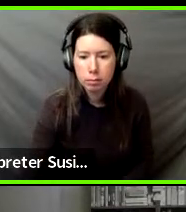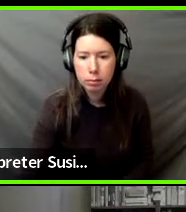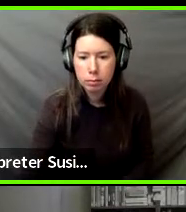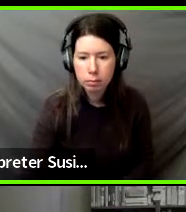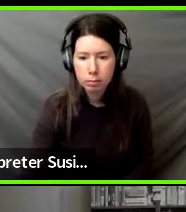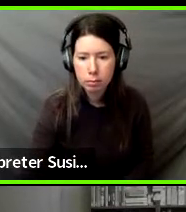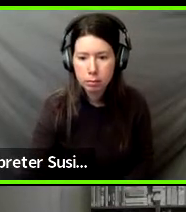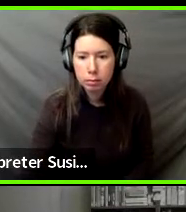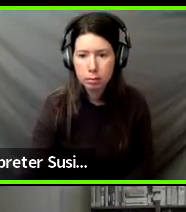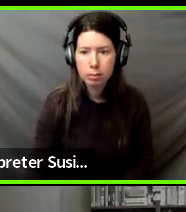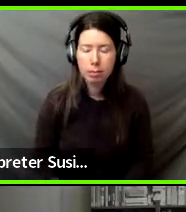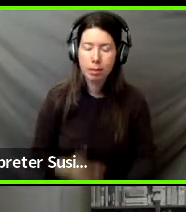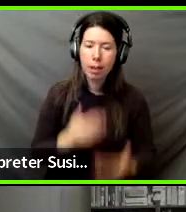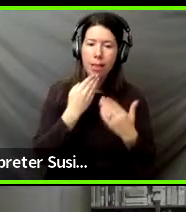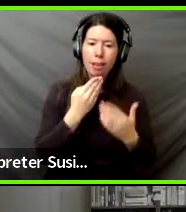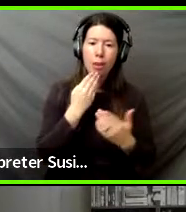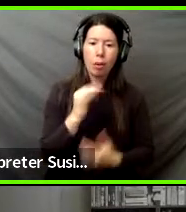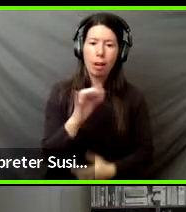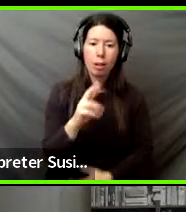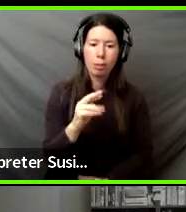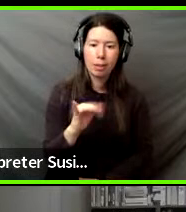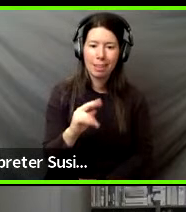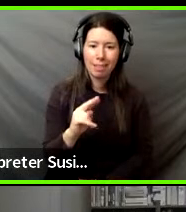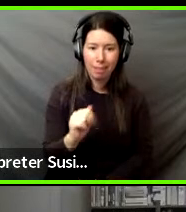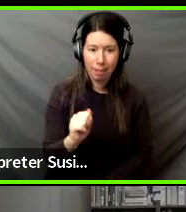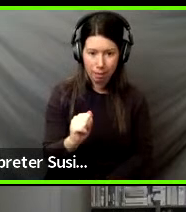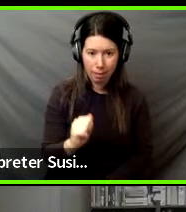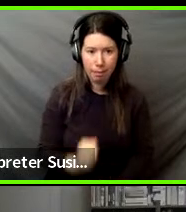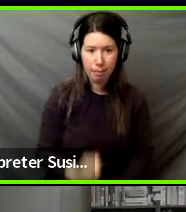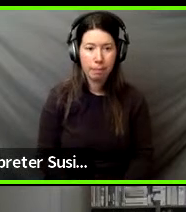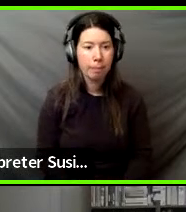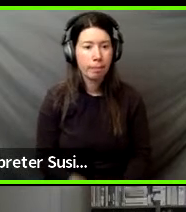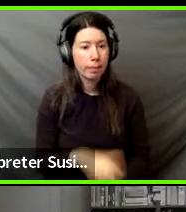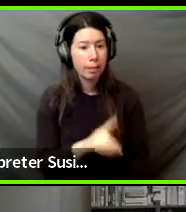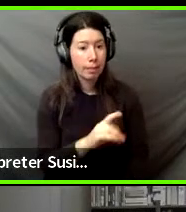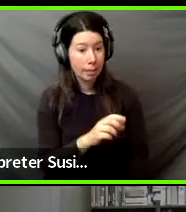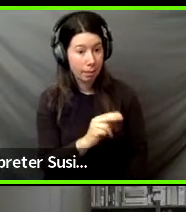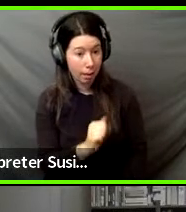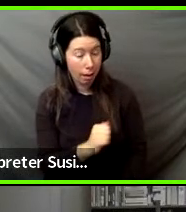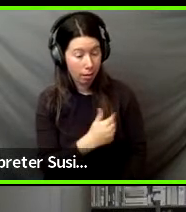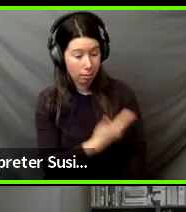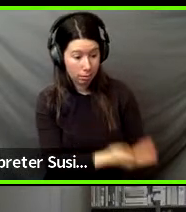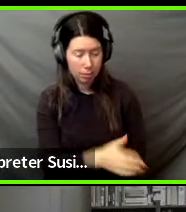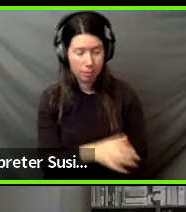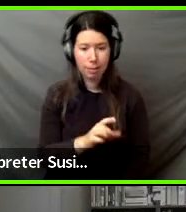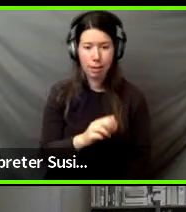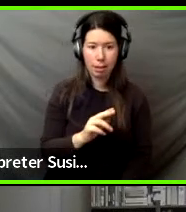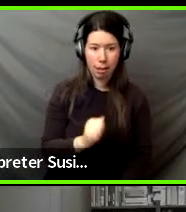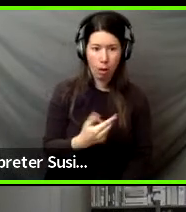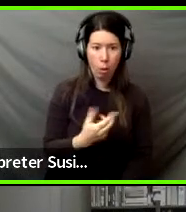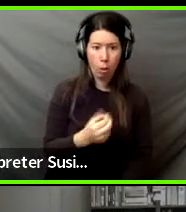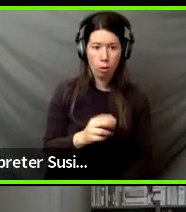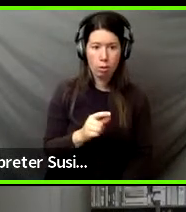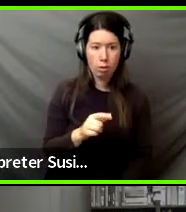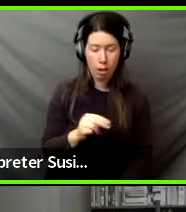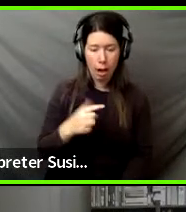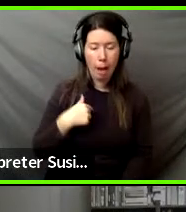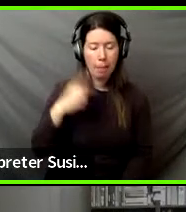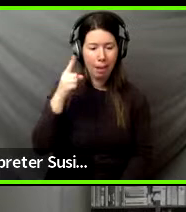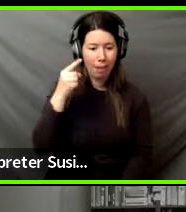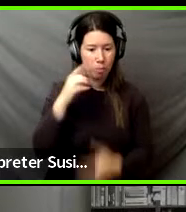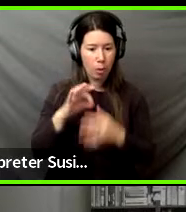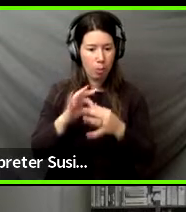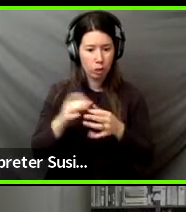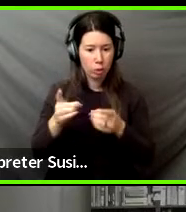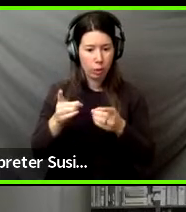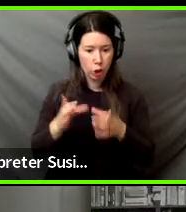Thank you, Irina. Dina? So I'm Dina Horton. I'm the Government Relations Director at Pacific Northwest